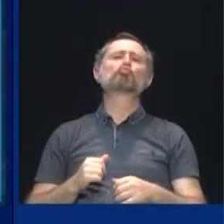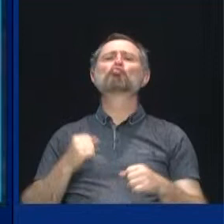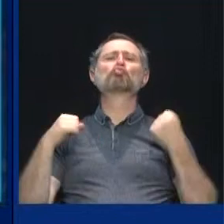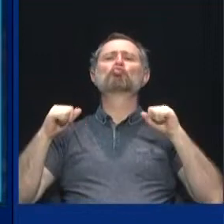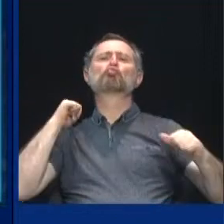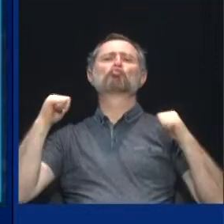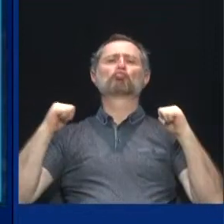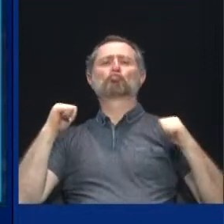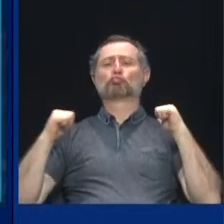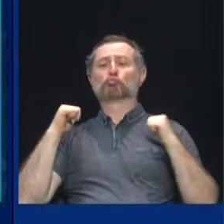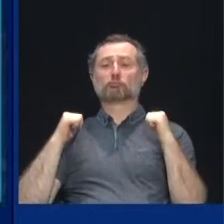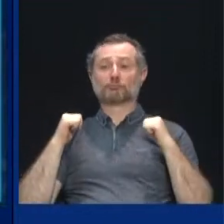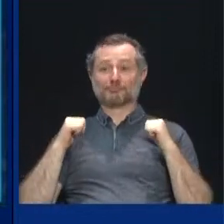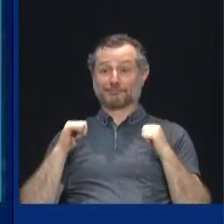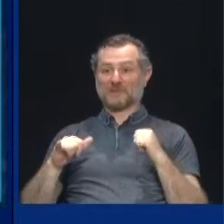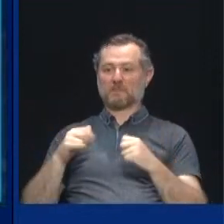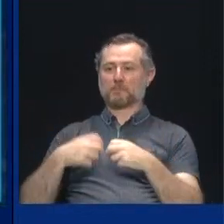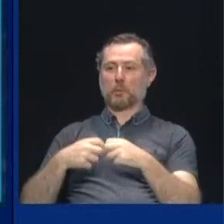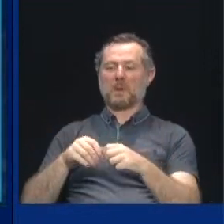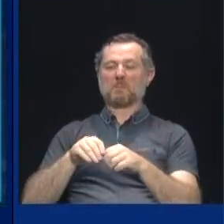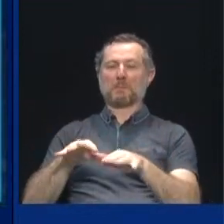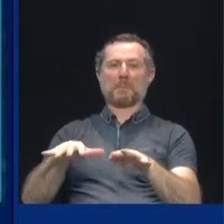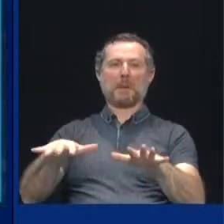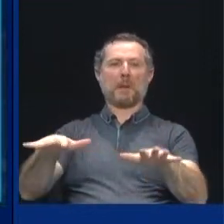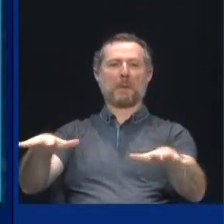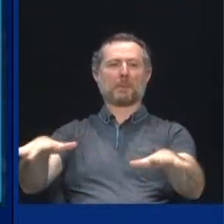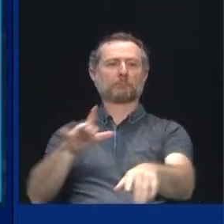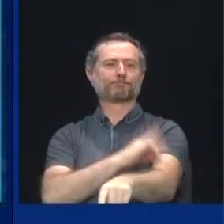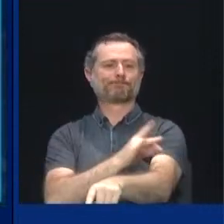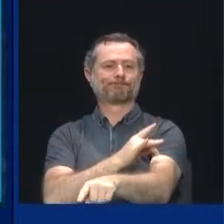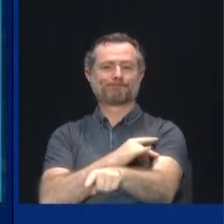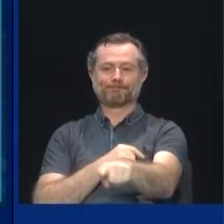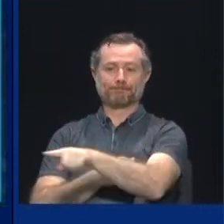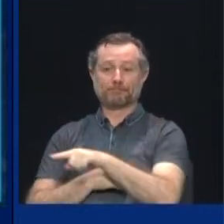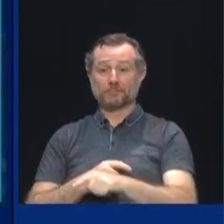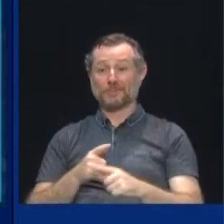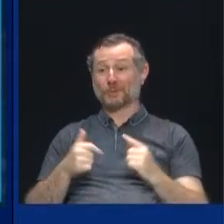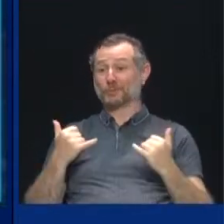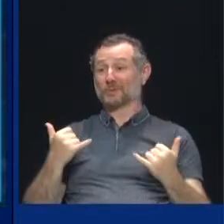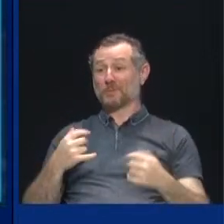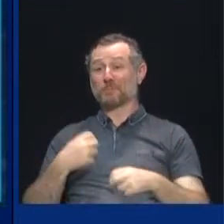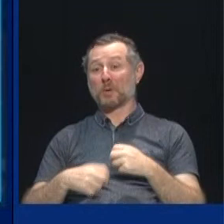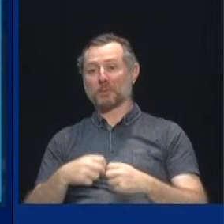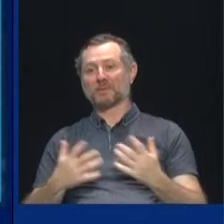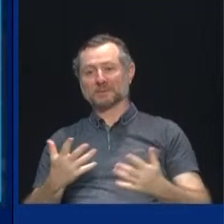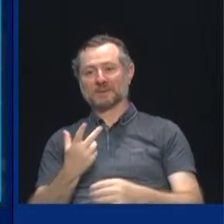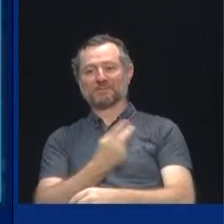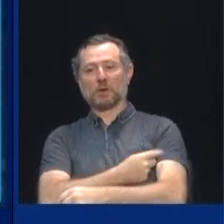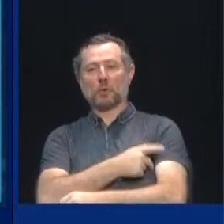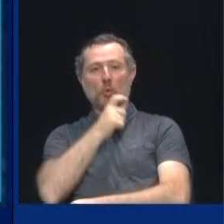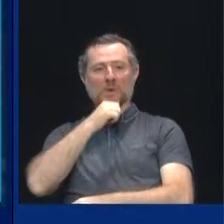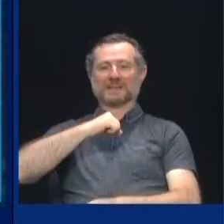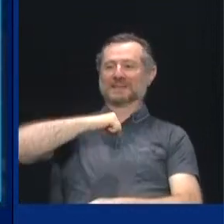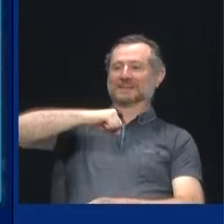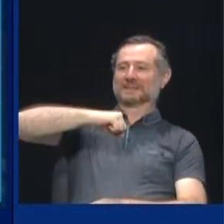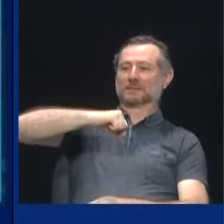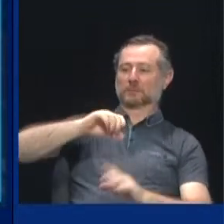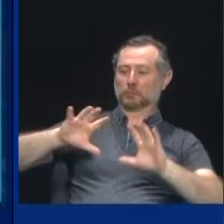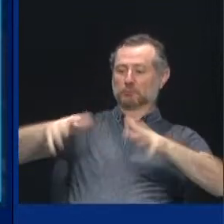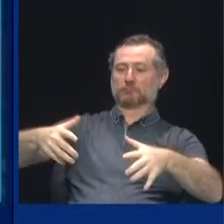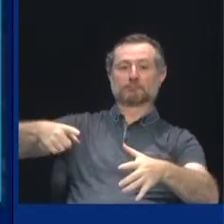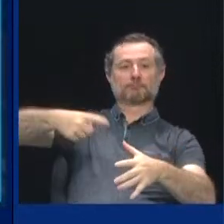vaccine. So the problem now is vaccine hesitancy. We've had a lot of problems that we had